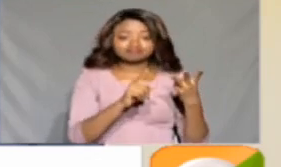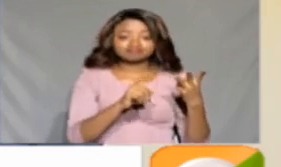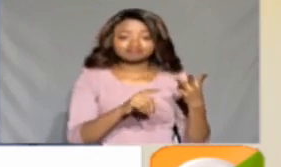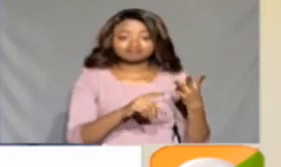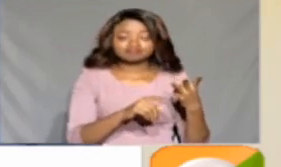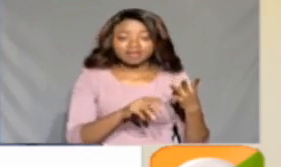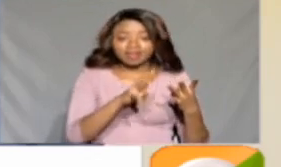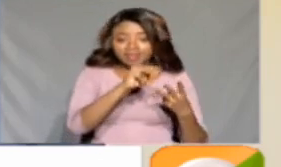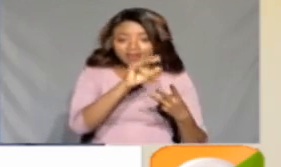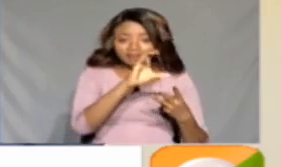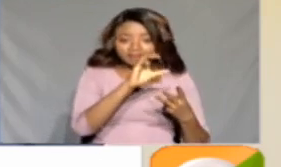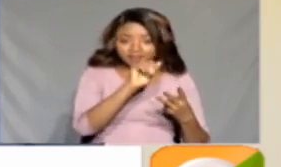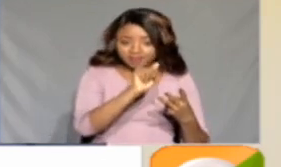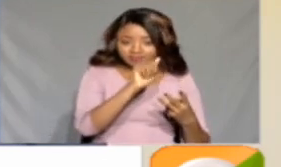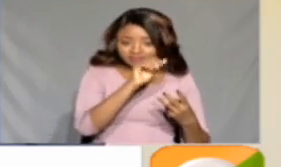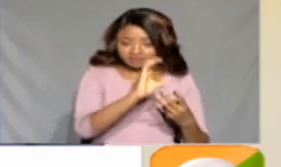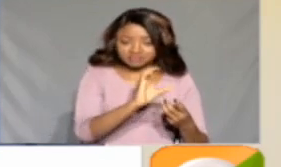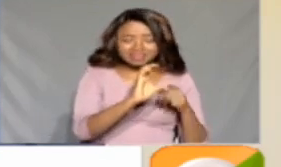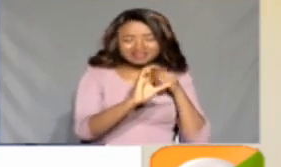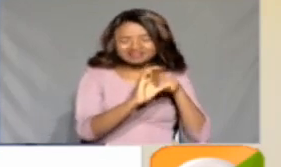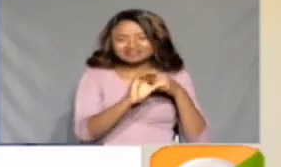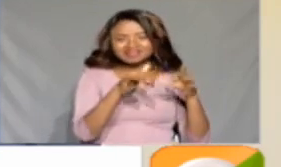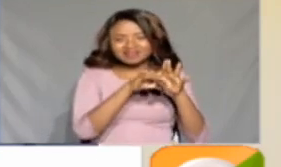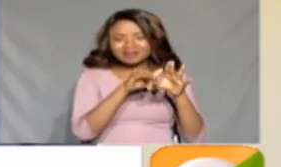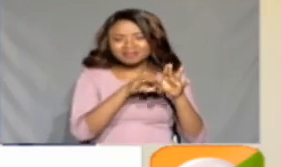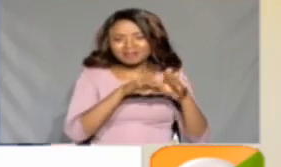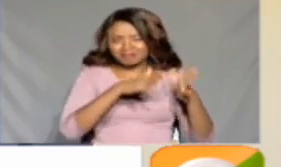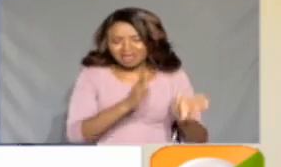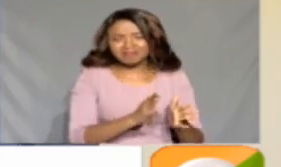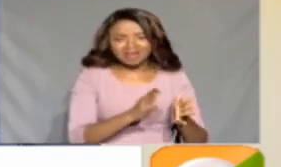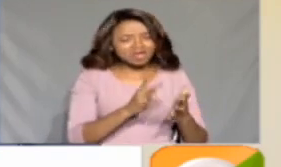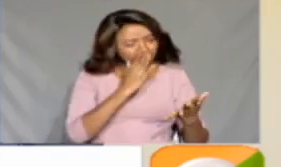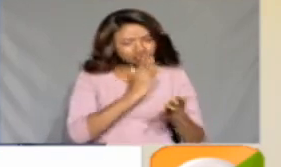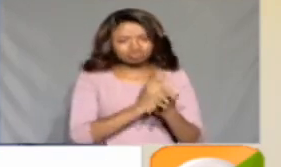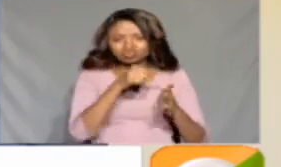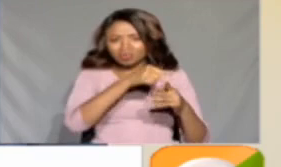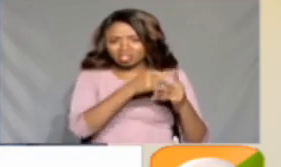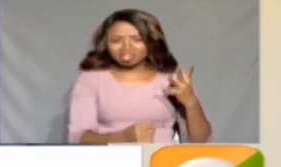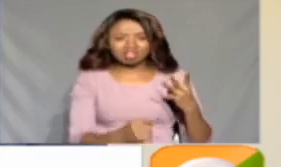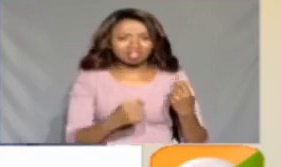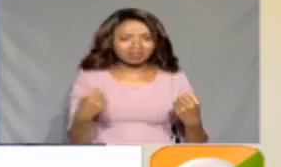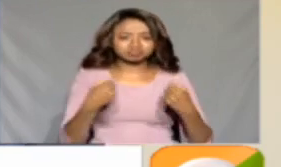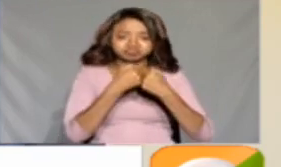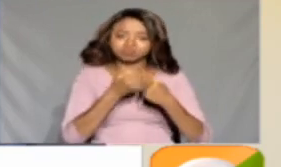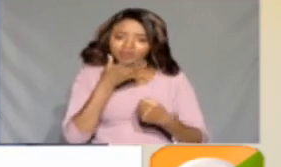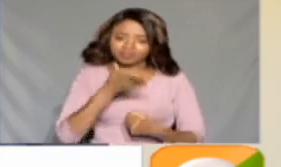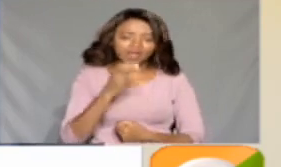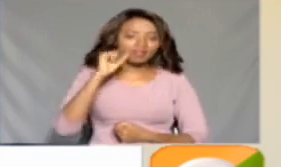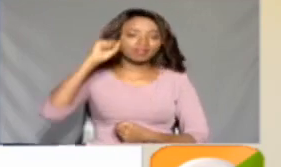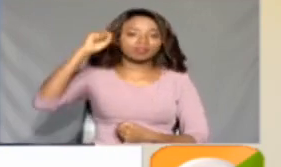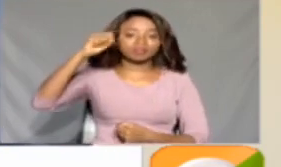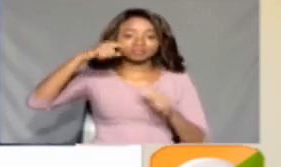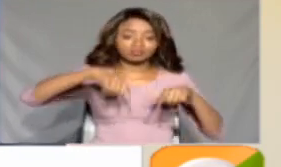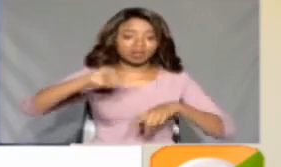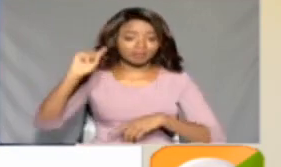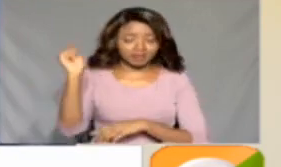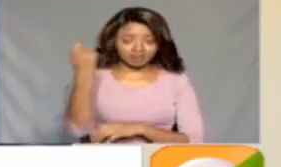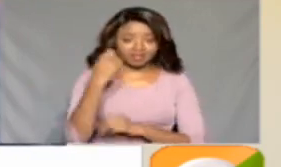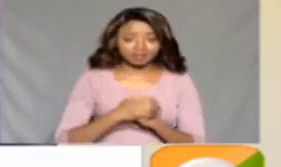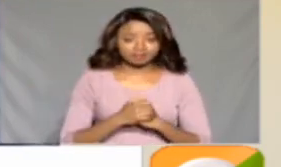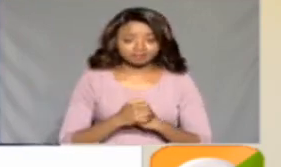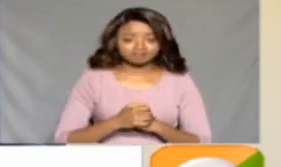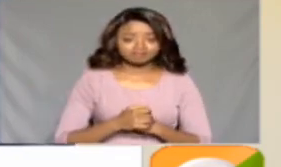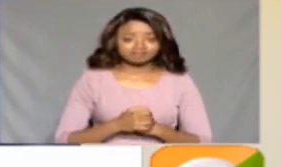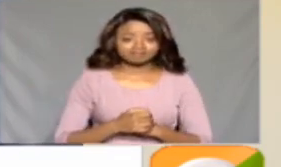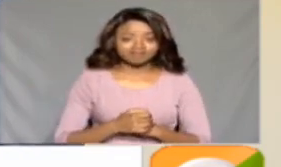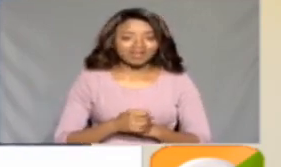from ANC. Yeah. This is some kind of conflict within our political establishment. In fact, I wish I could